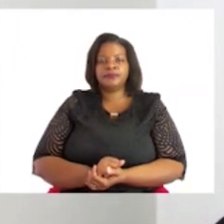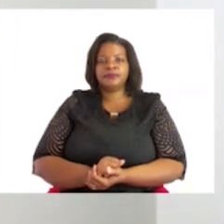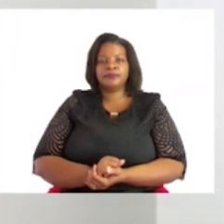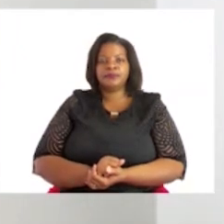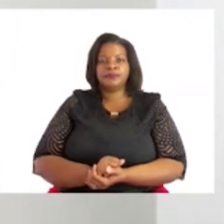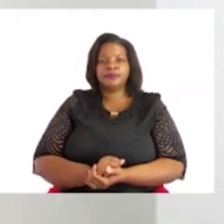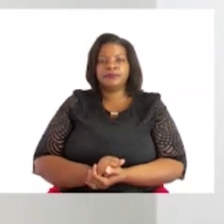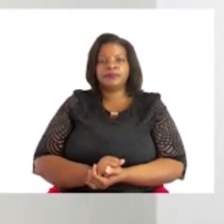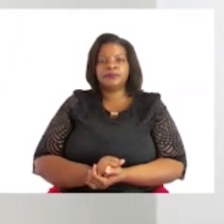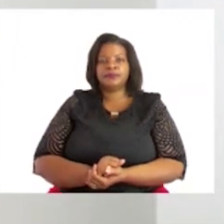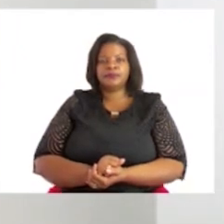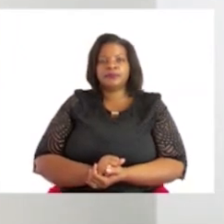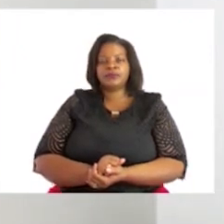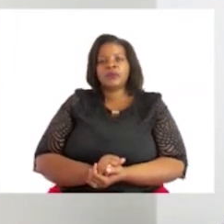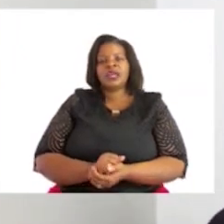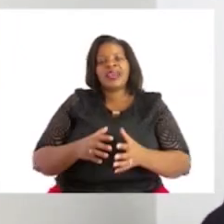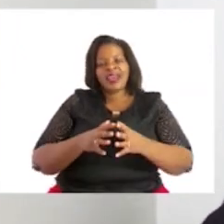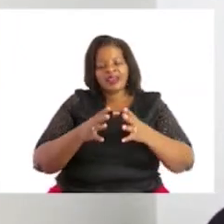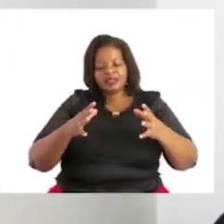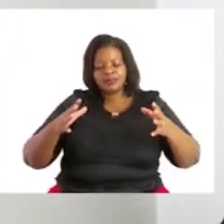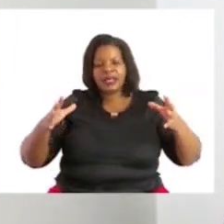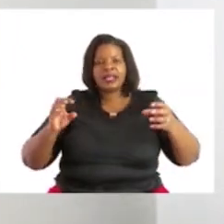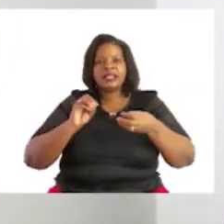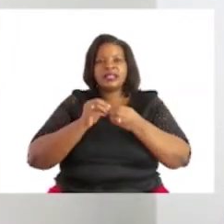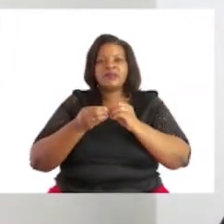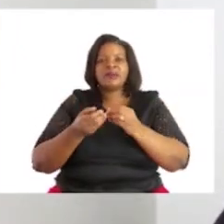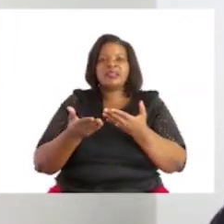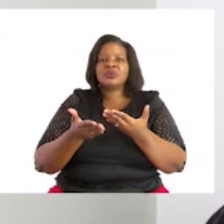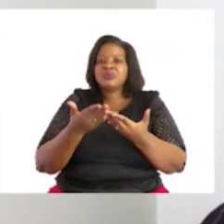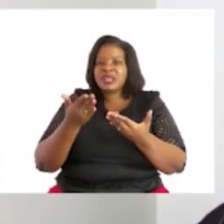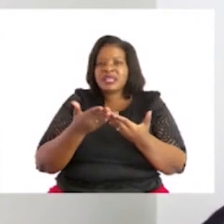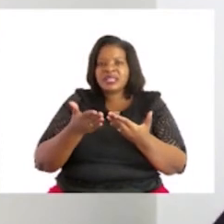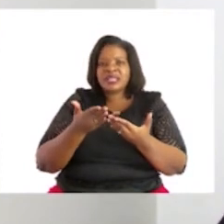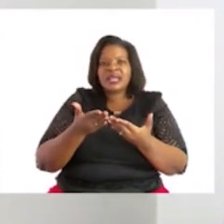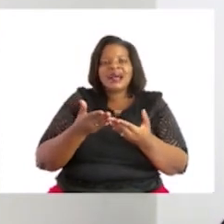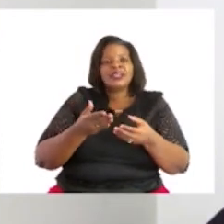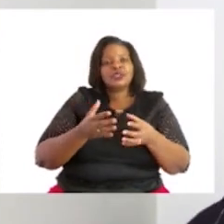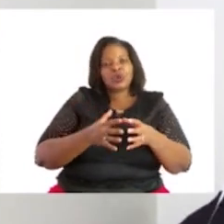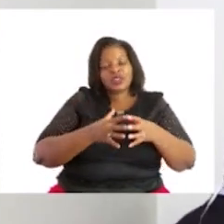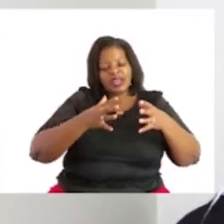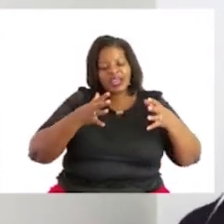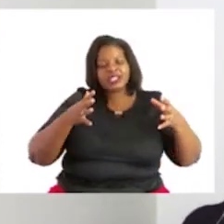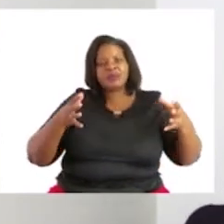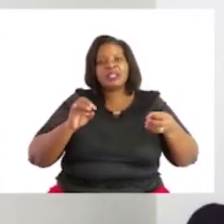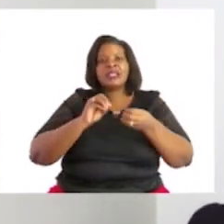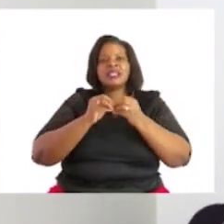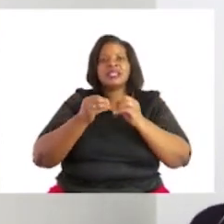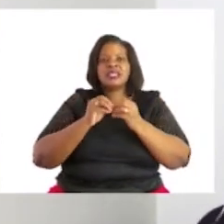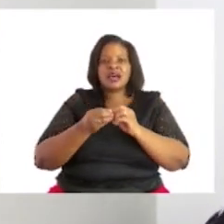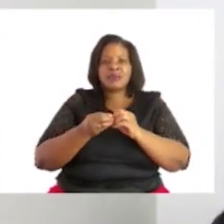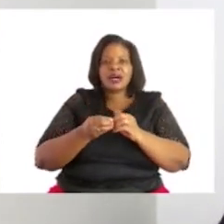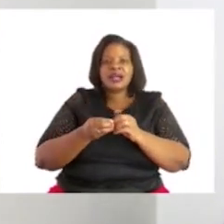So this is the expanded notation. In simple terms, an expanded notation is to make